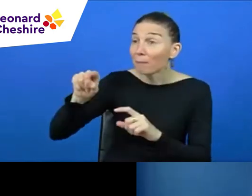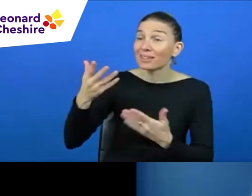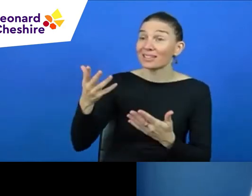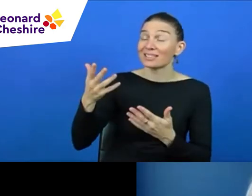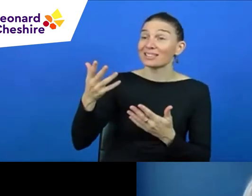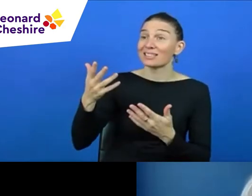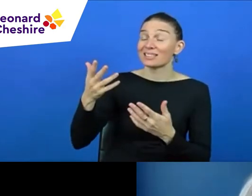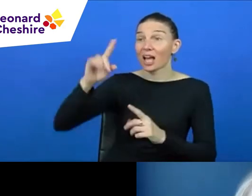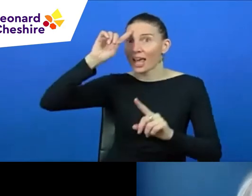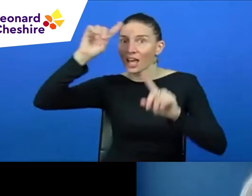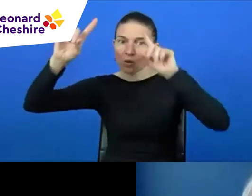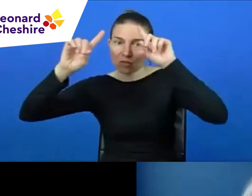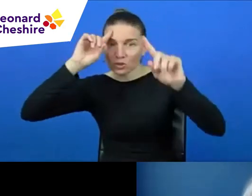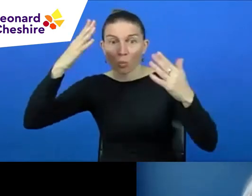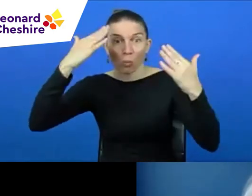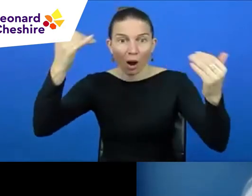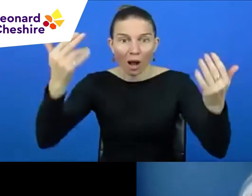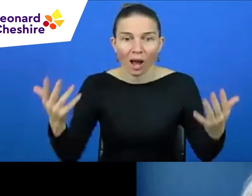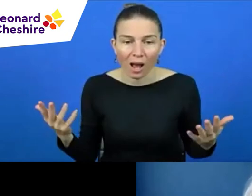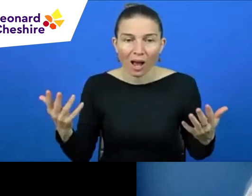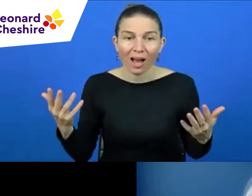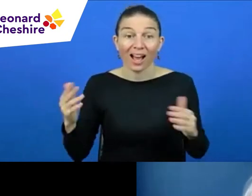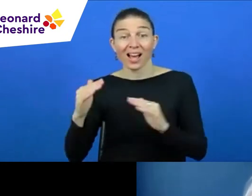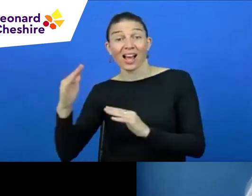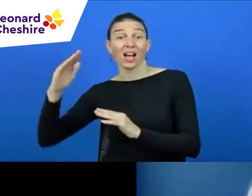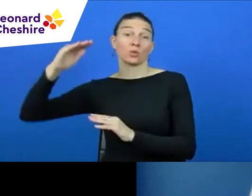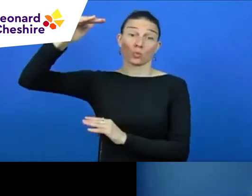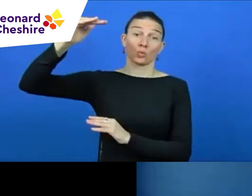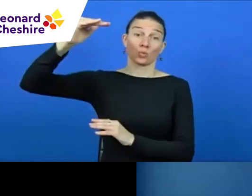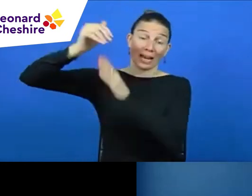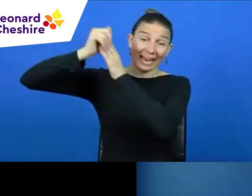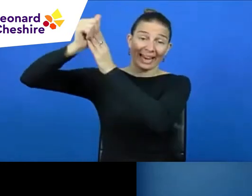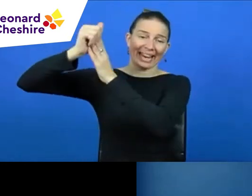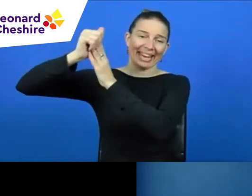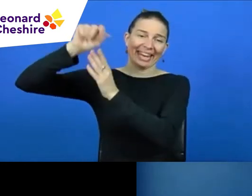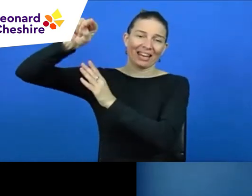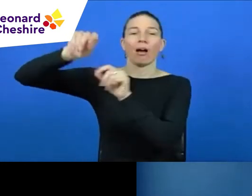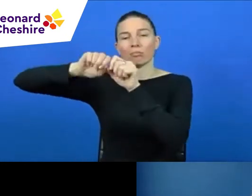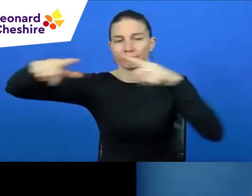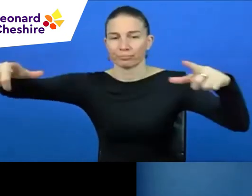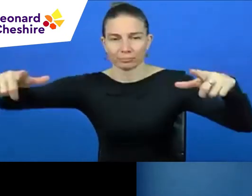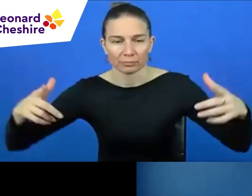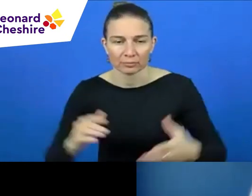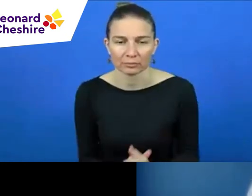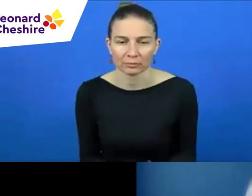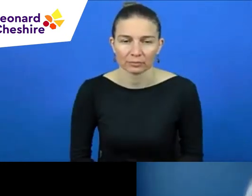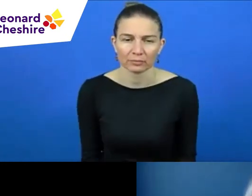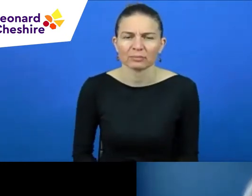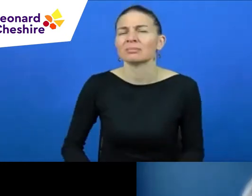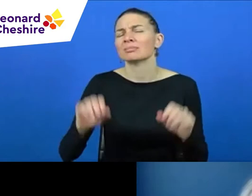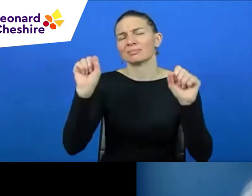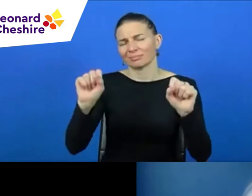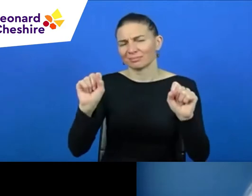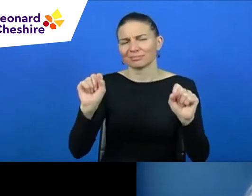well is when there was leadership from the top of that business as well, you know? And so, look, I can't deny it. I sit on